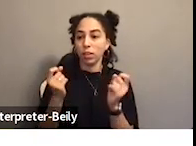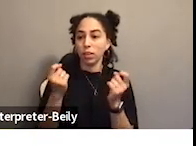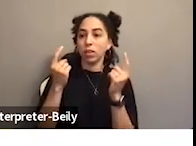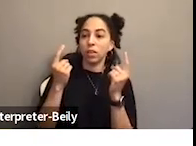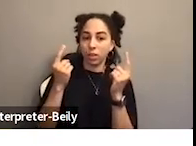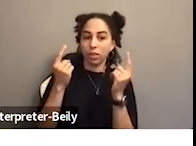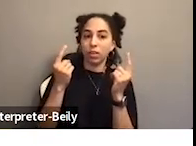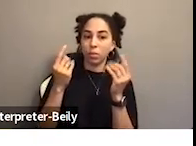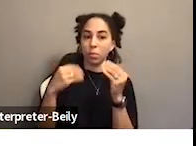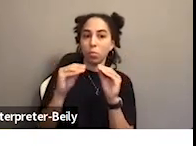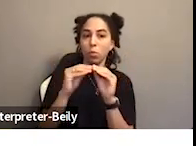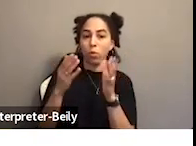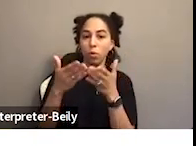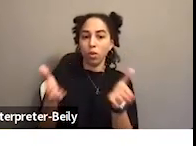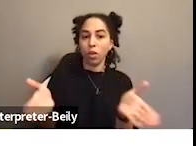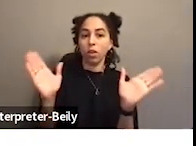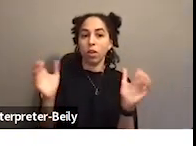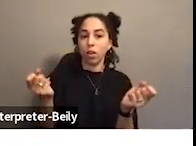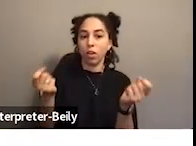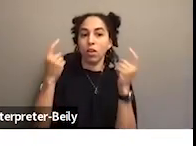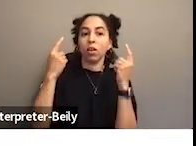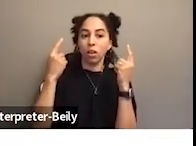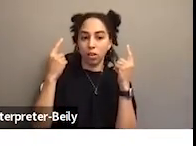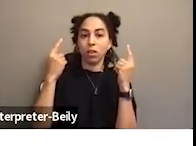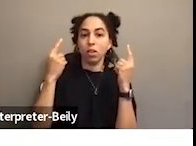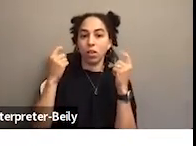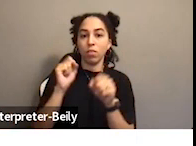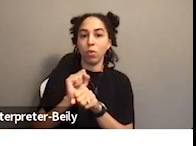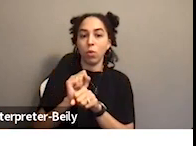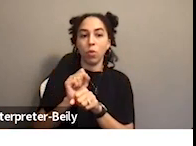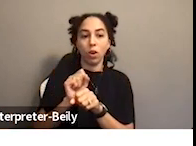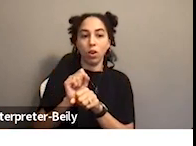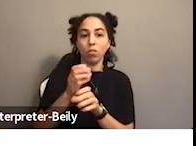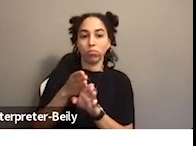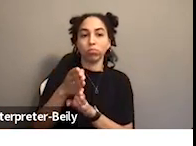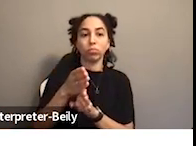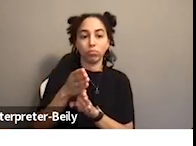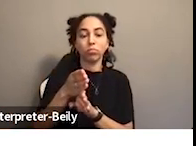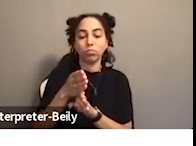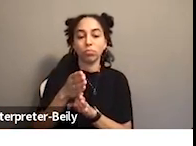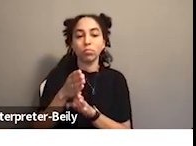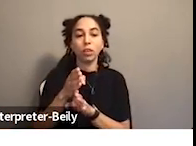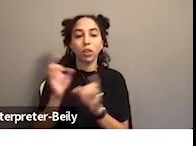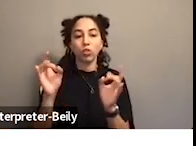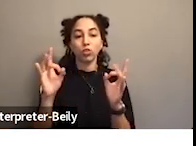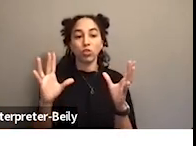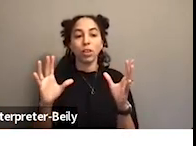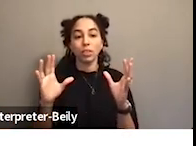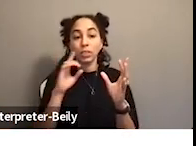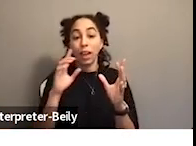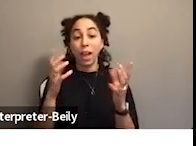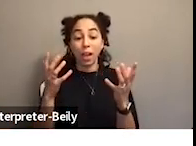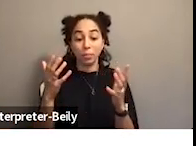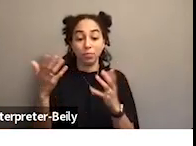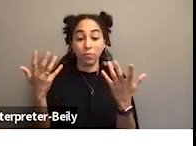a broader understanding of the workforce crisis that was existent before the